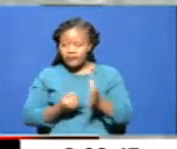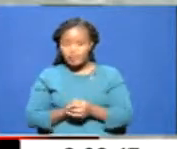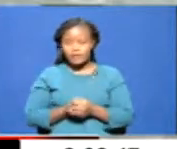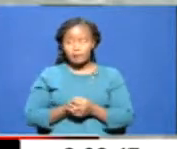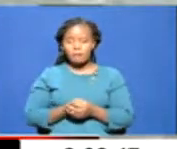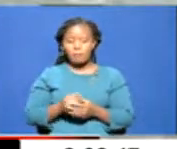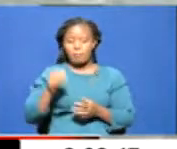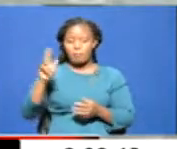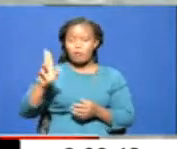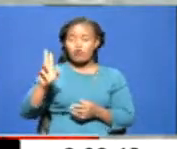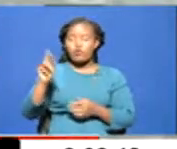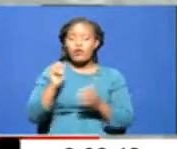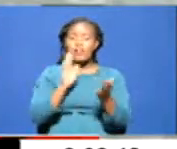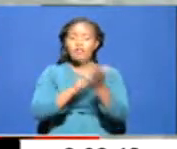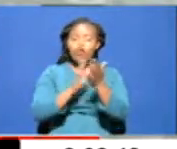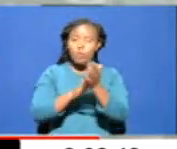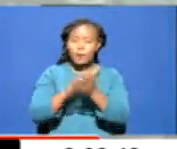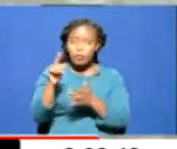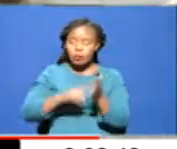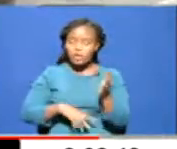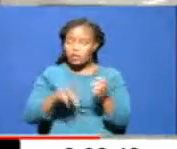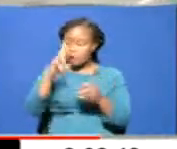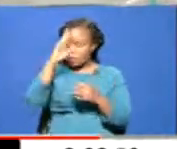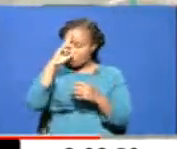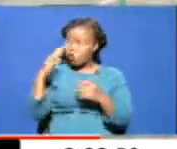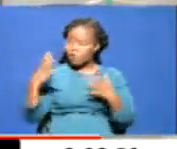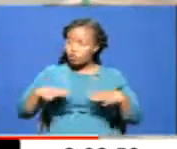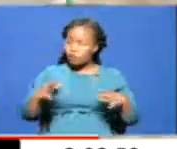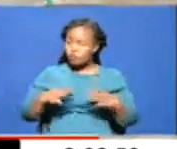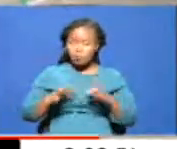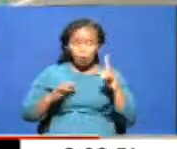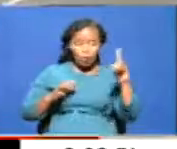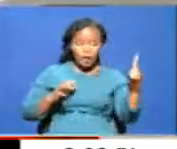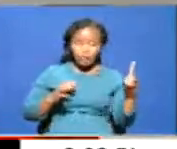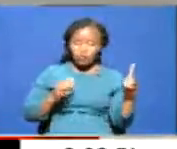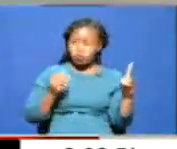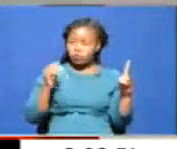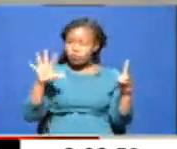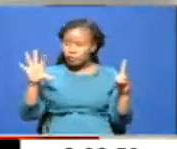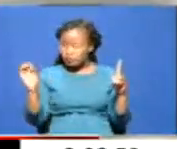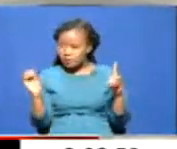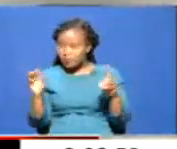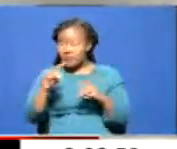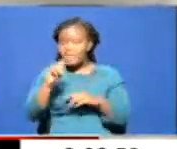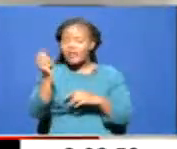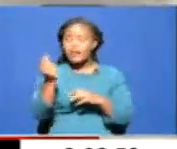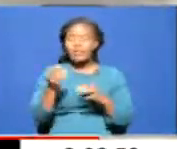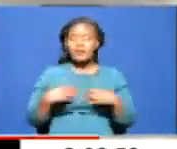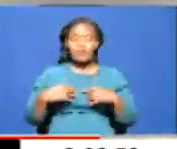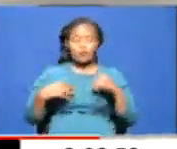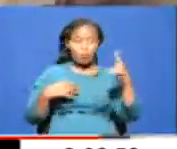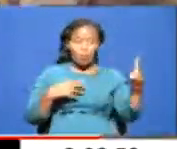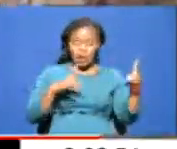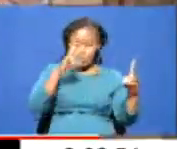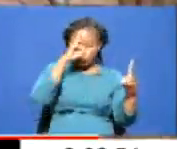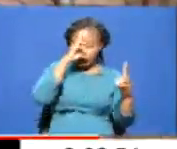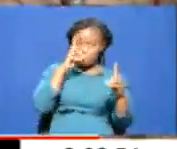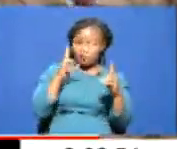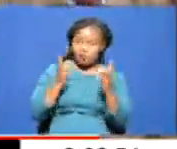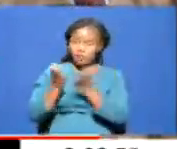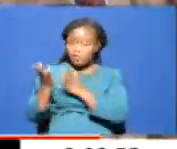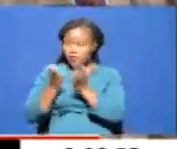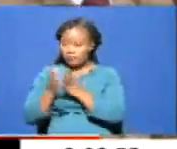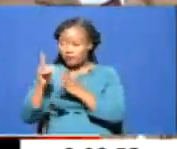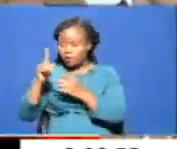recommends a police-to-citizen ratio of 1 to 450, Kenya stands at a ratio of 1 to